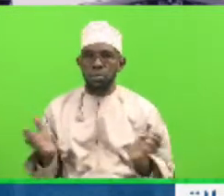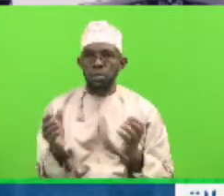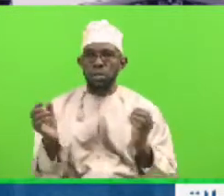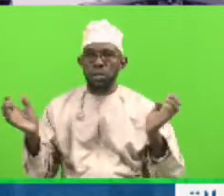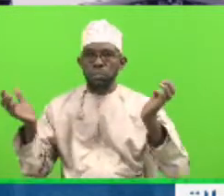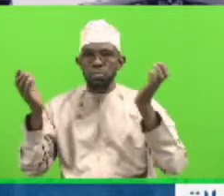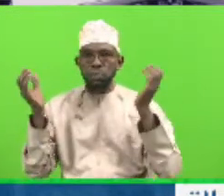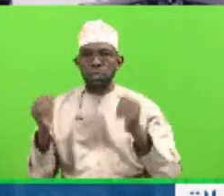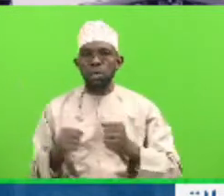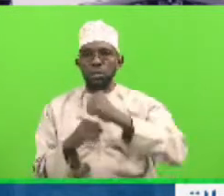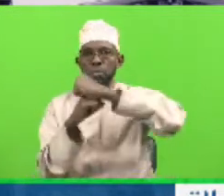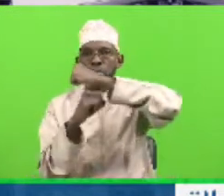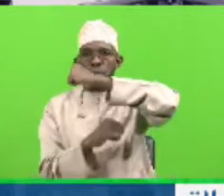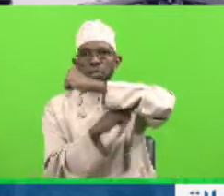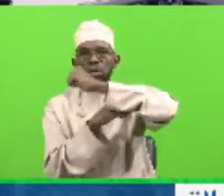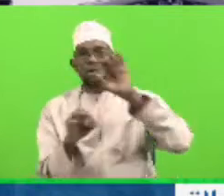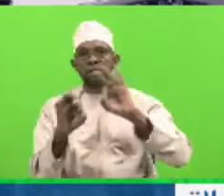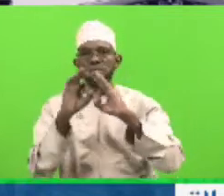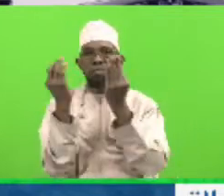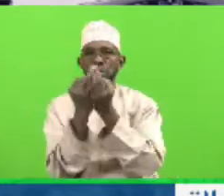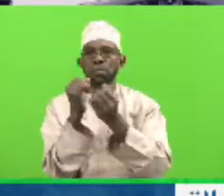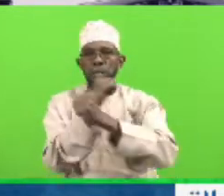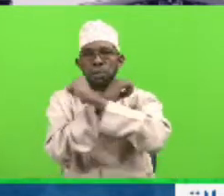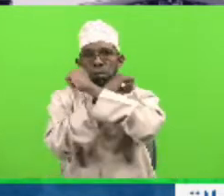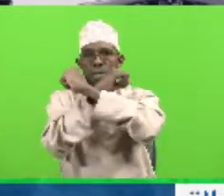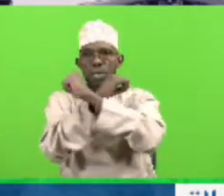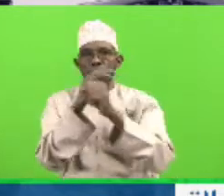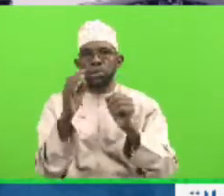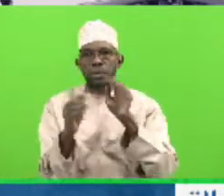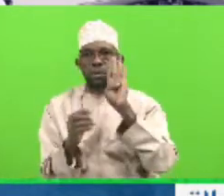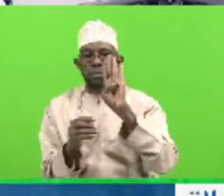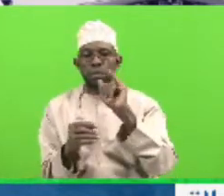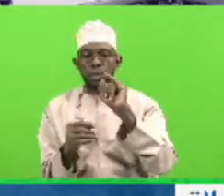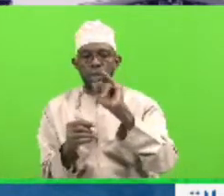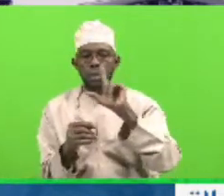support of the Family Protection Bill of